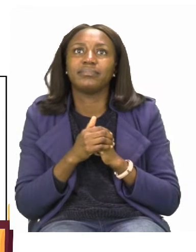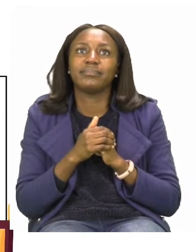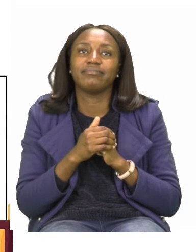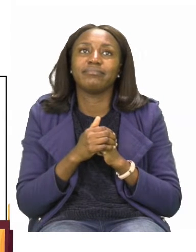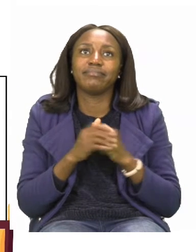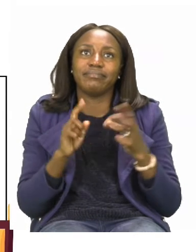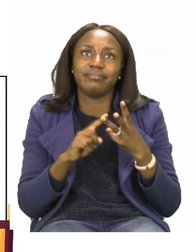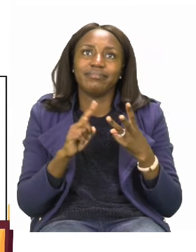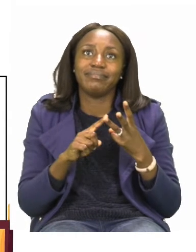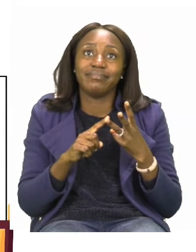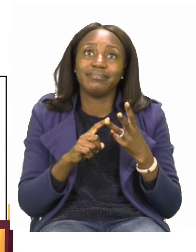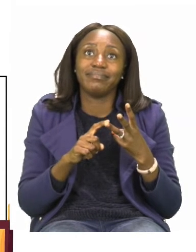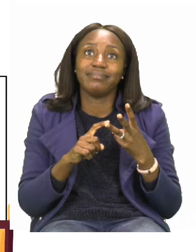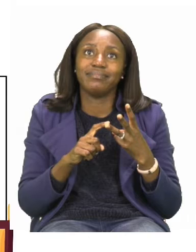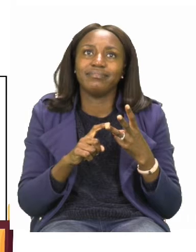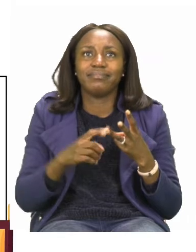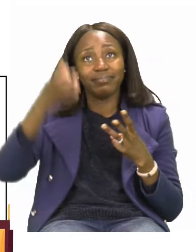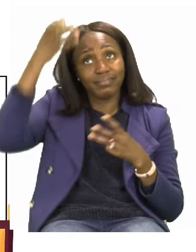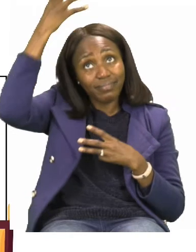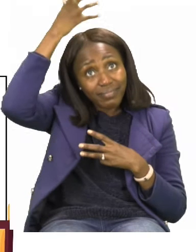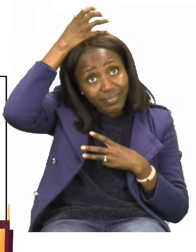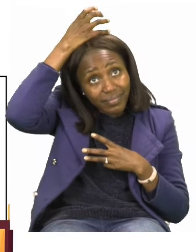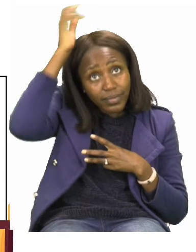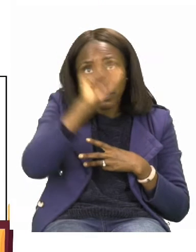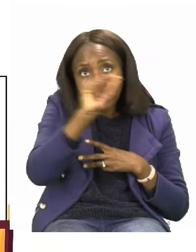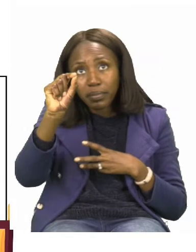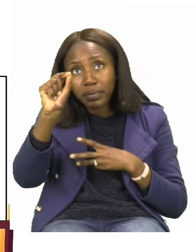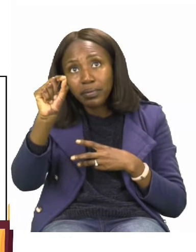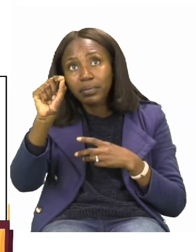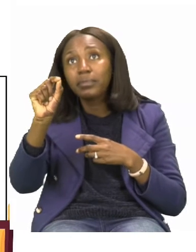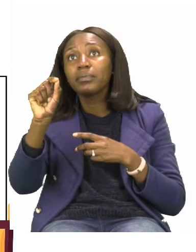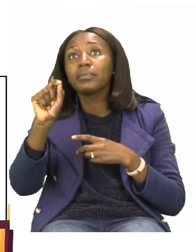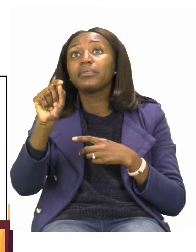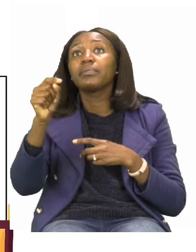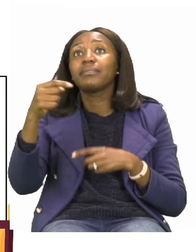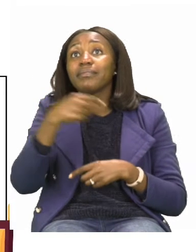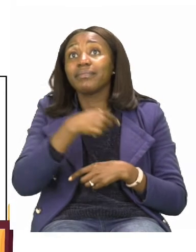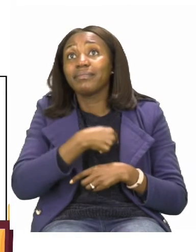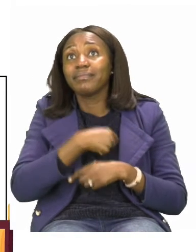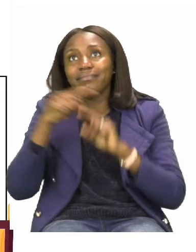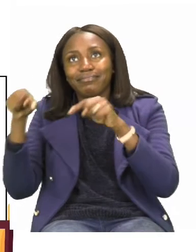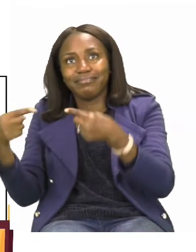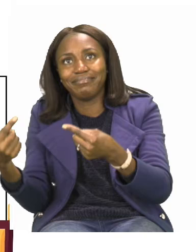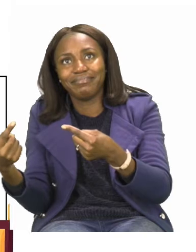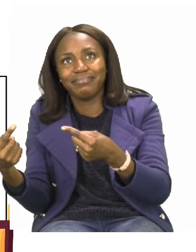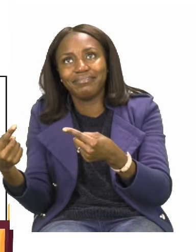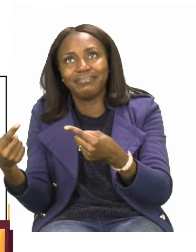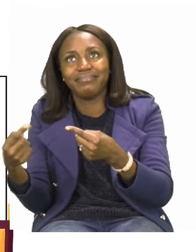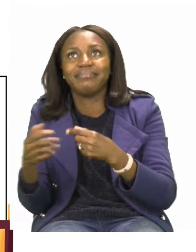Number 3 says, the king dash her